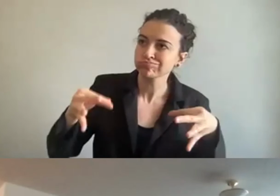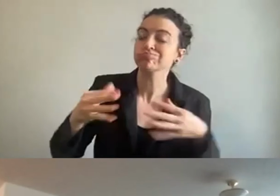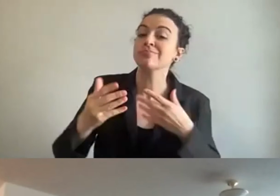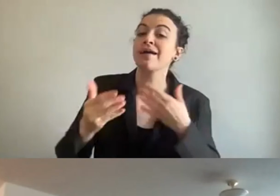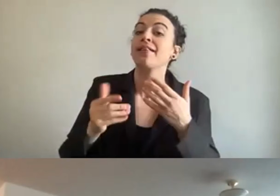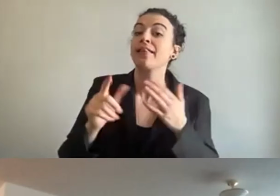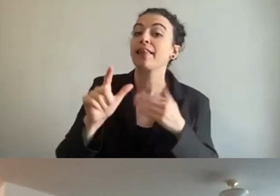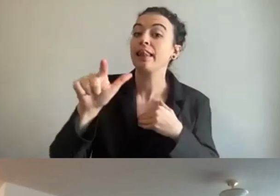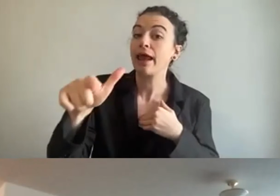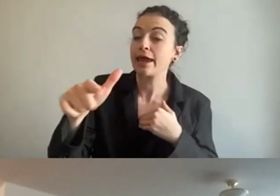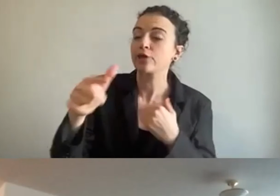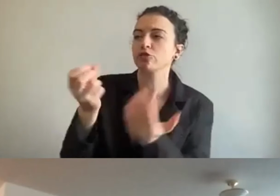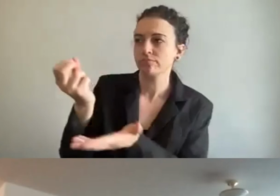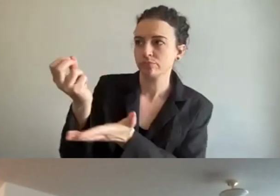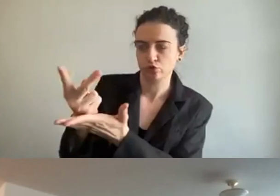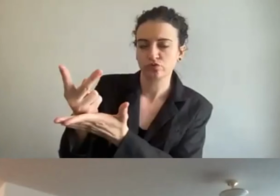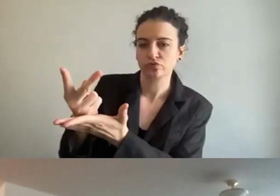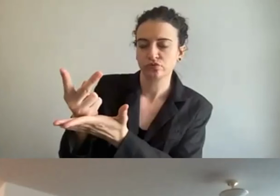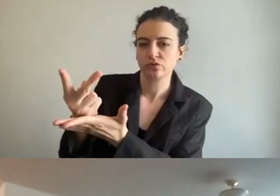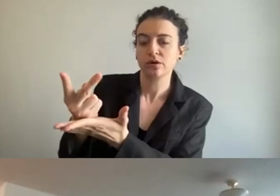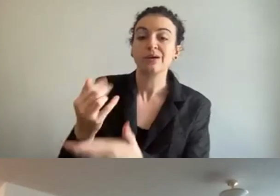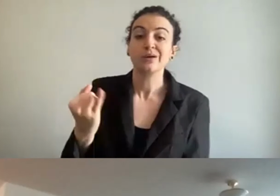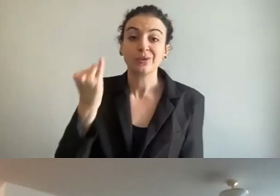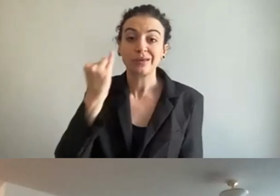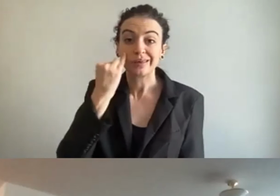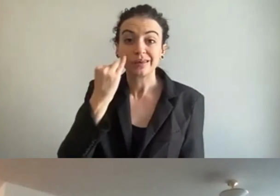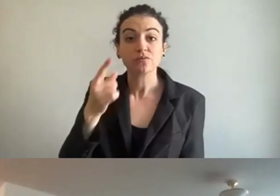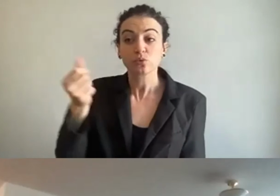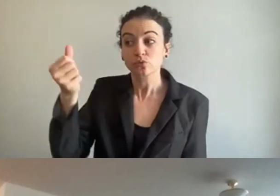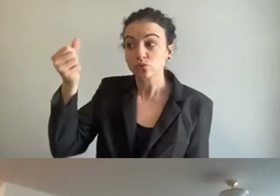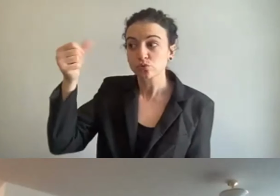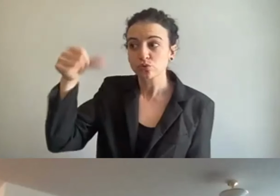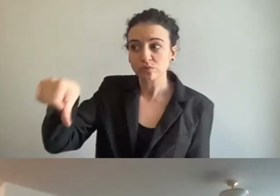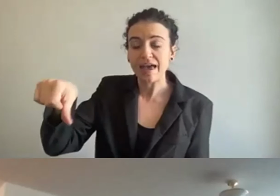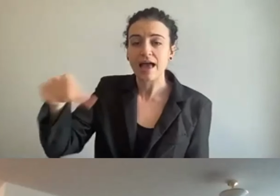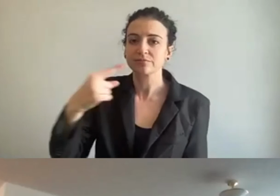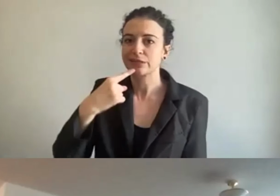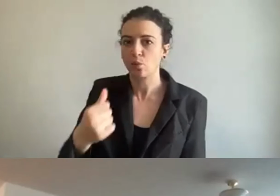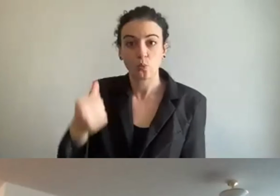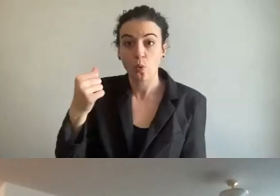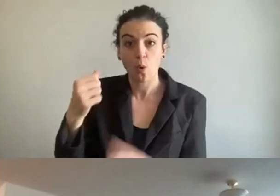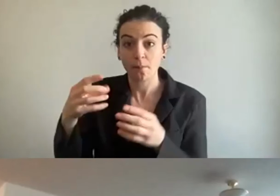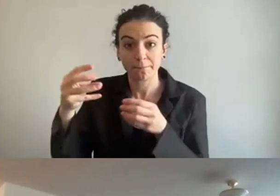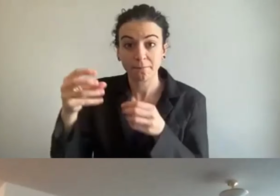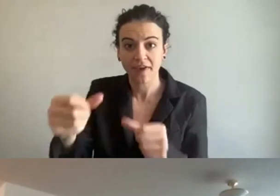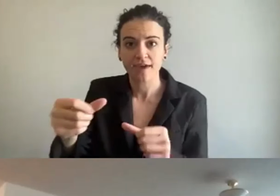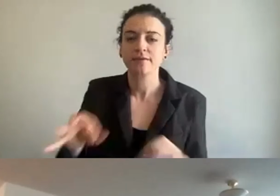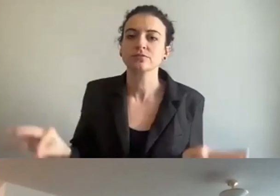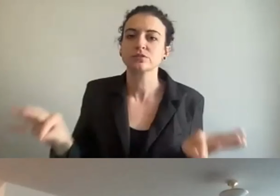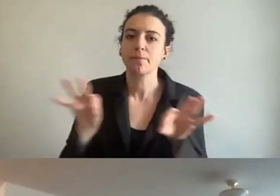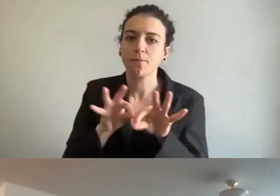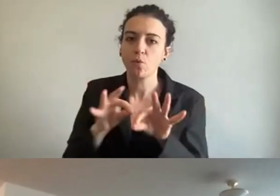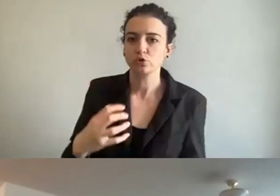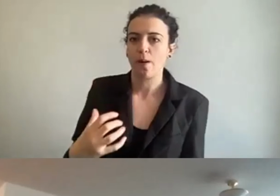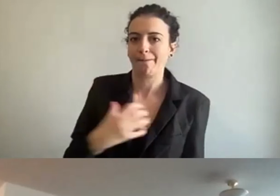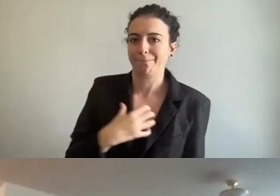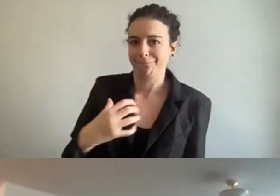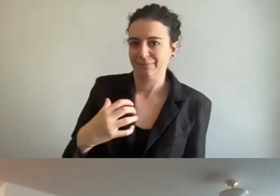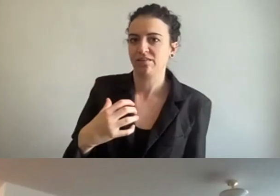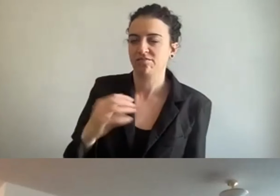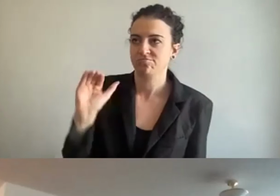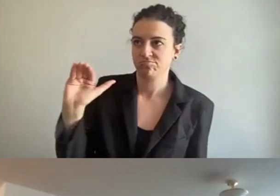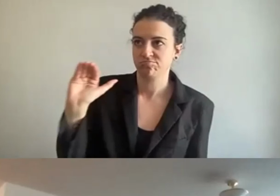goes back to, it reminds me at the beginning when we started this, George asked me what my tech story was. So when